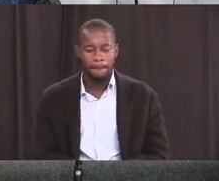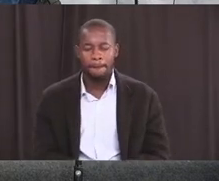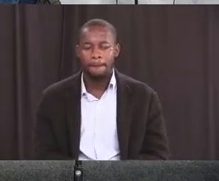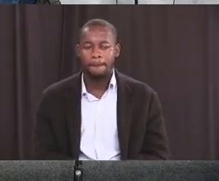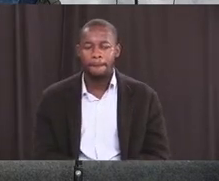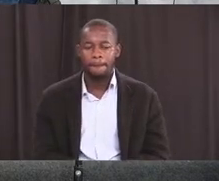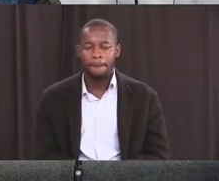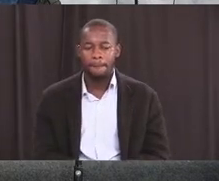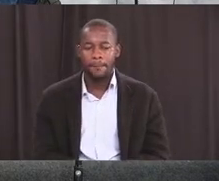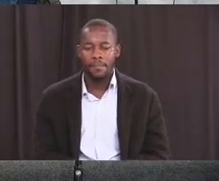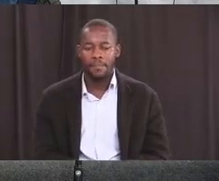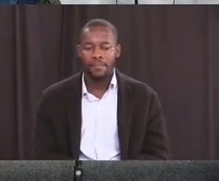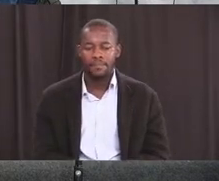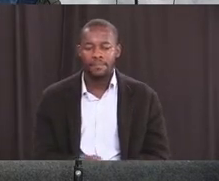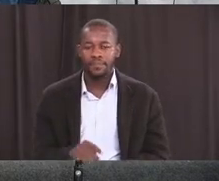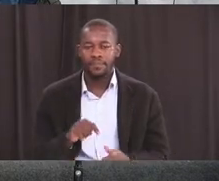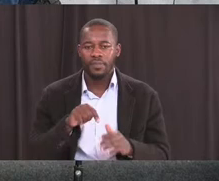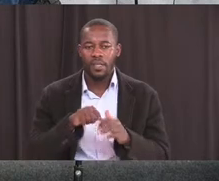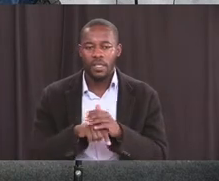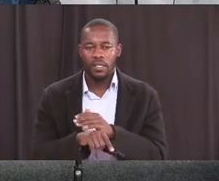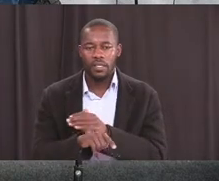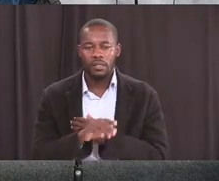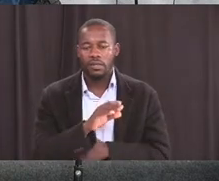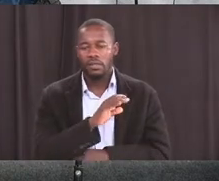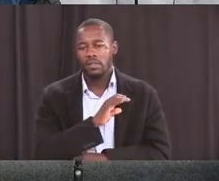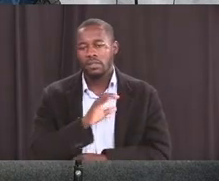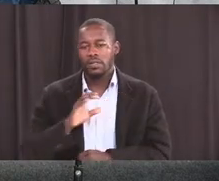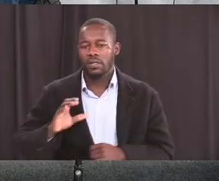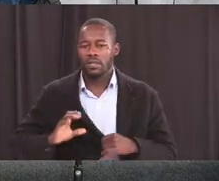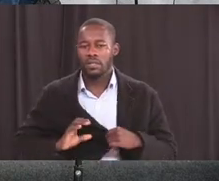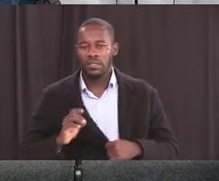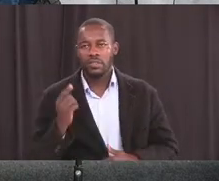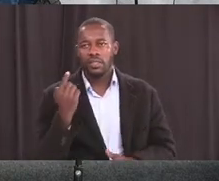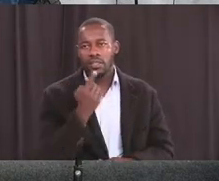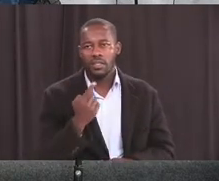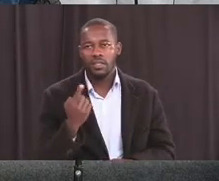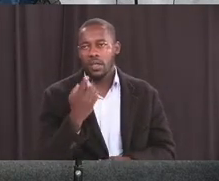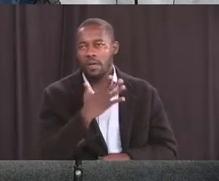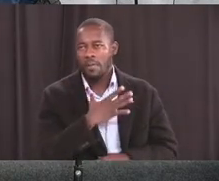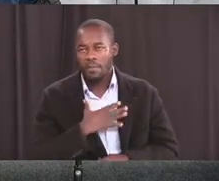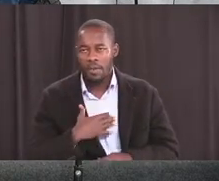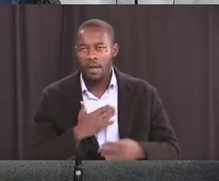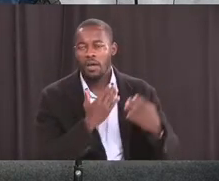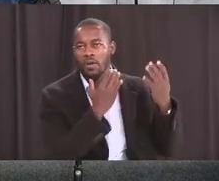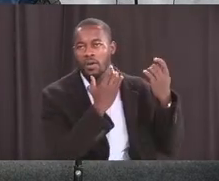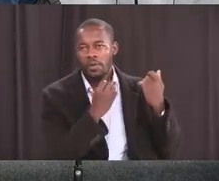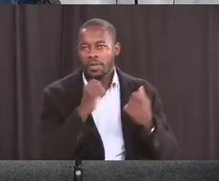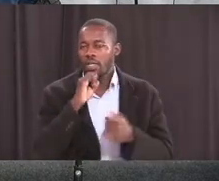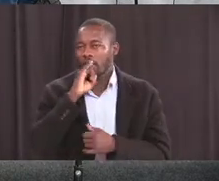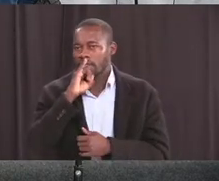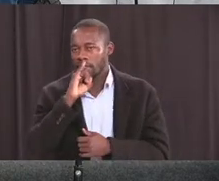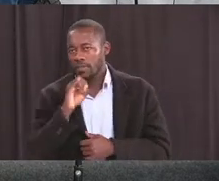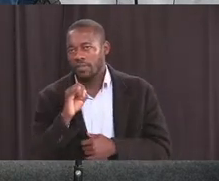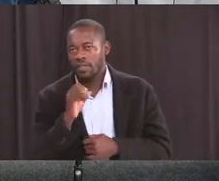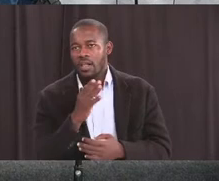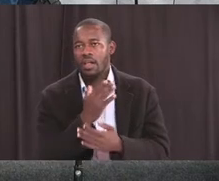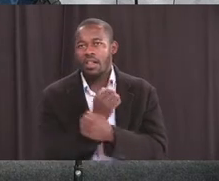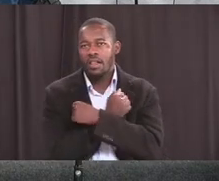In Christ alone, my hope is found. He is my light,